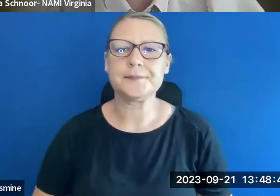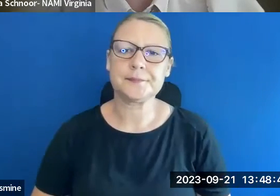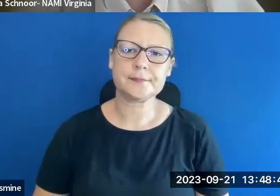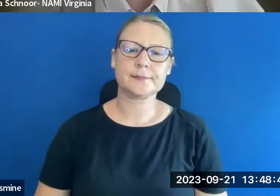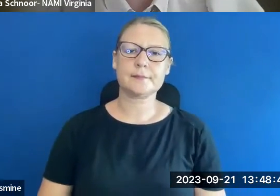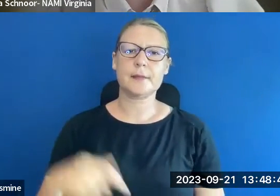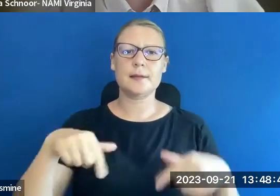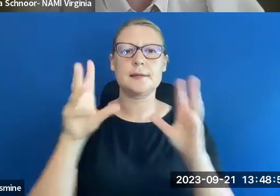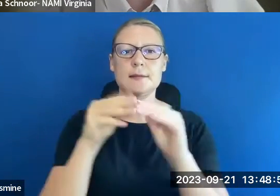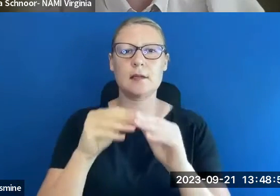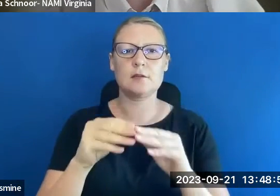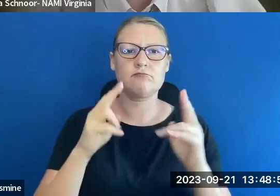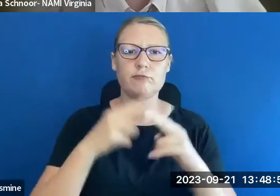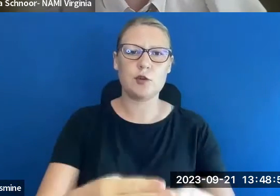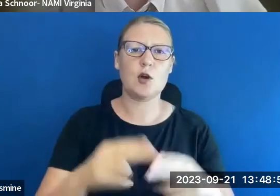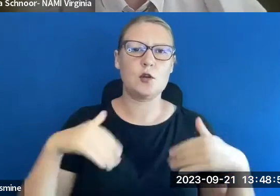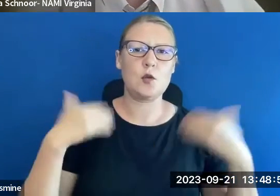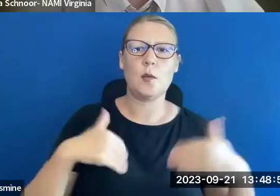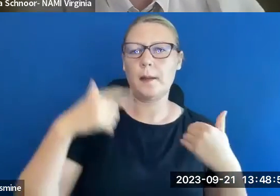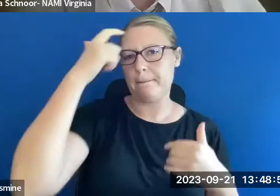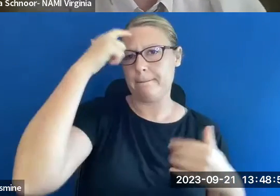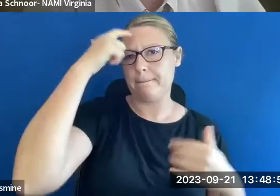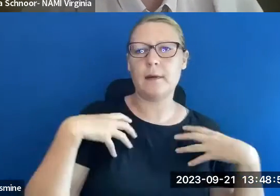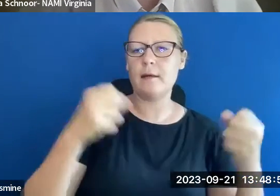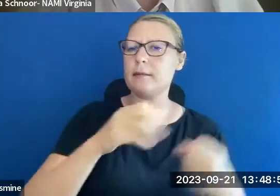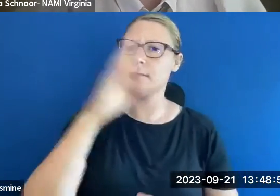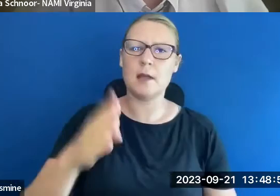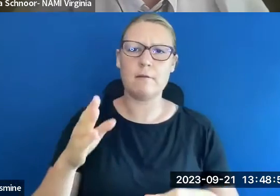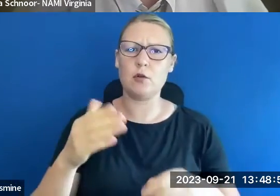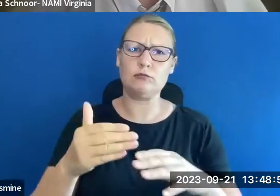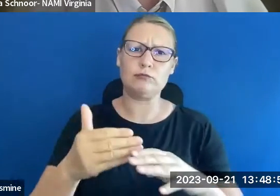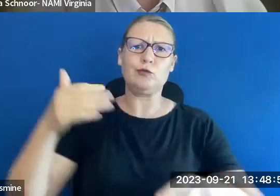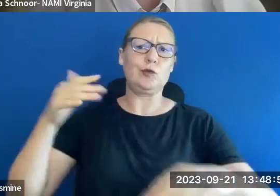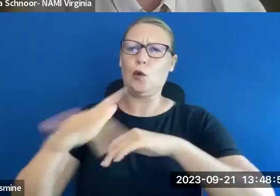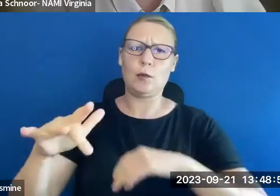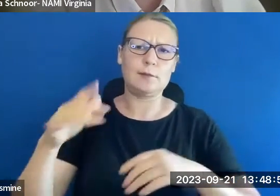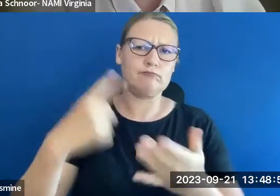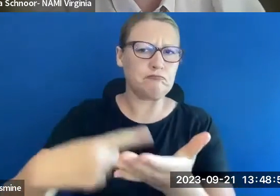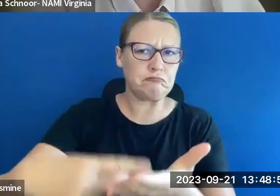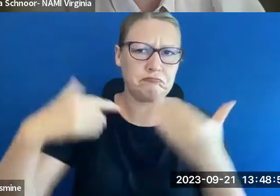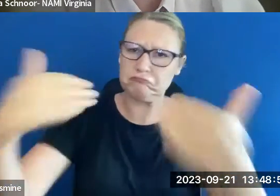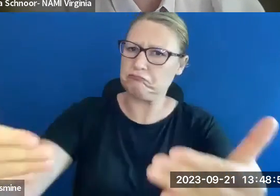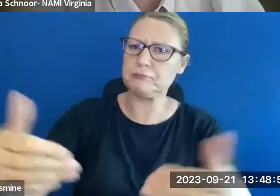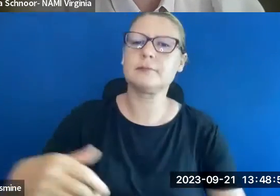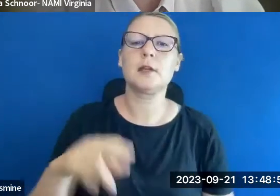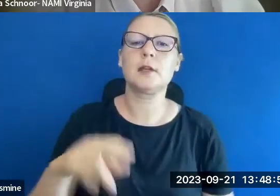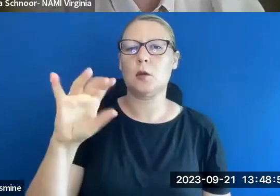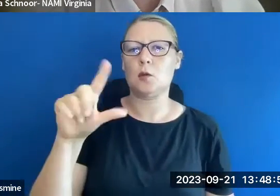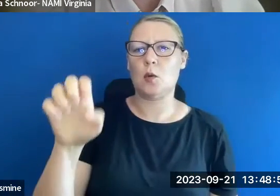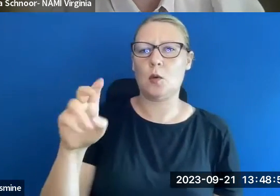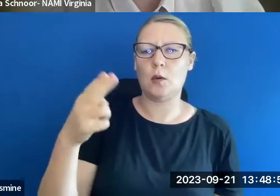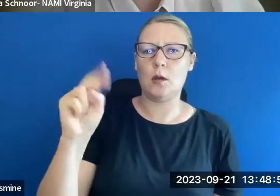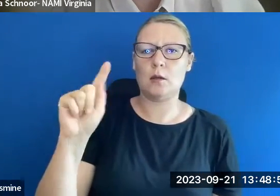to a session entitled Youth Mental Health. It's never too early to talk about it. Our presenters today are Nicole Hunter,